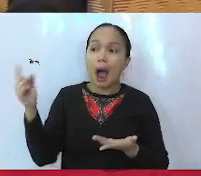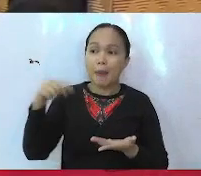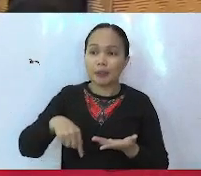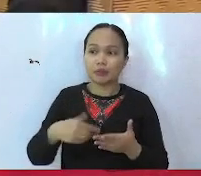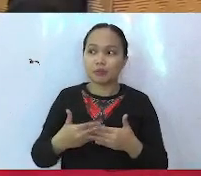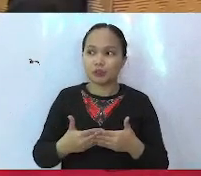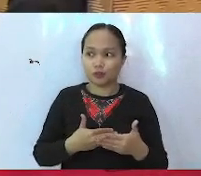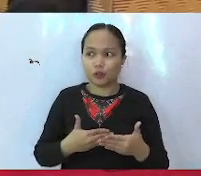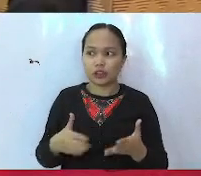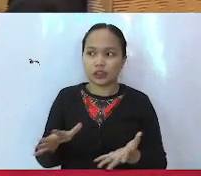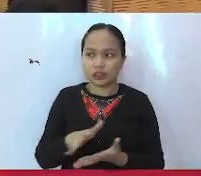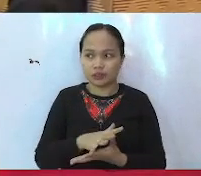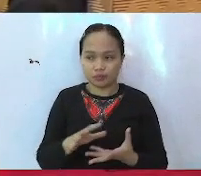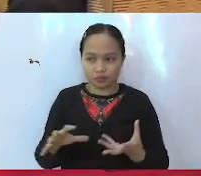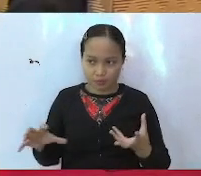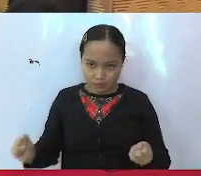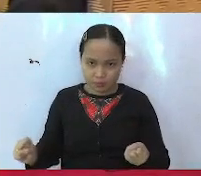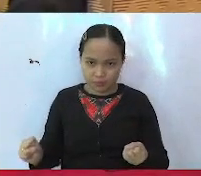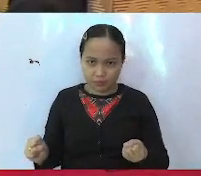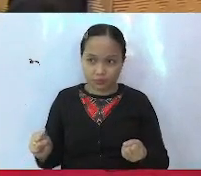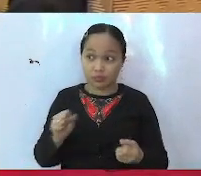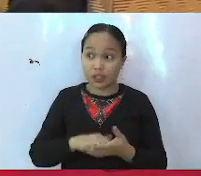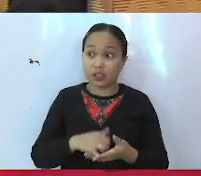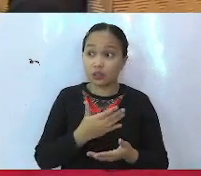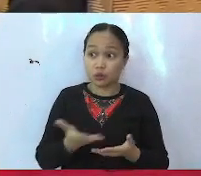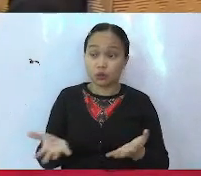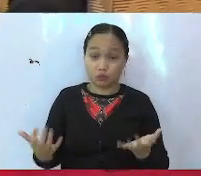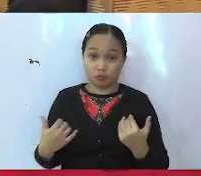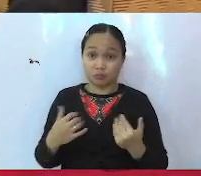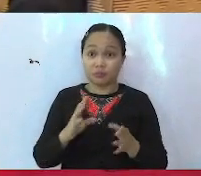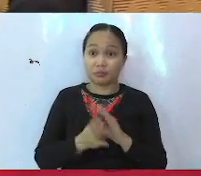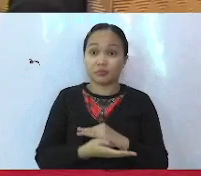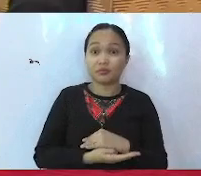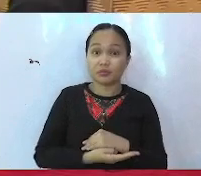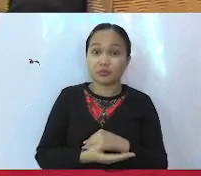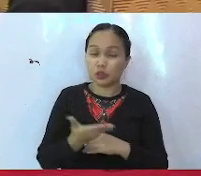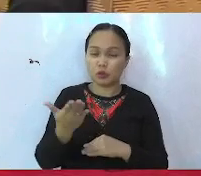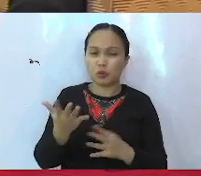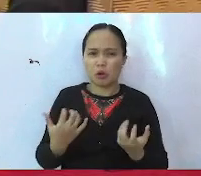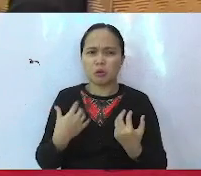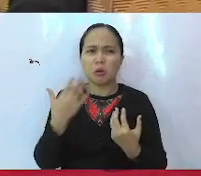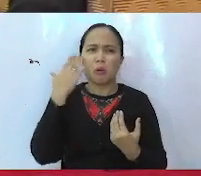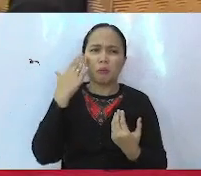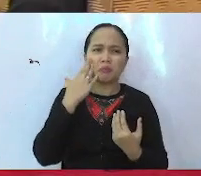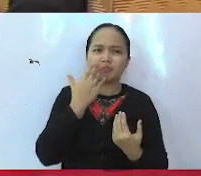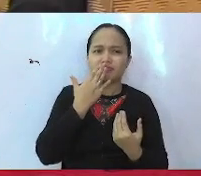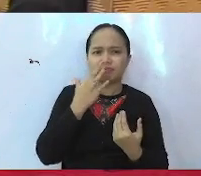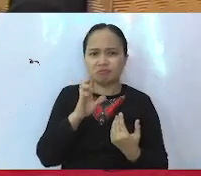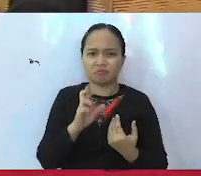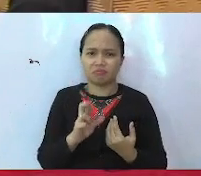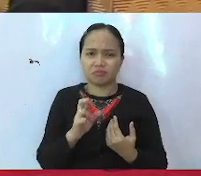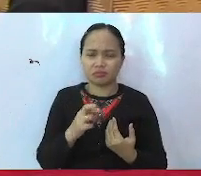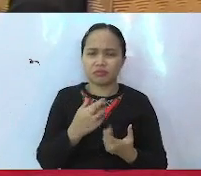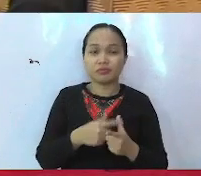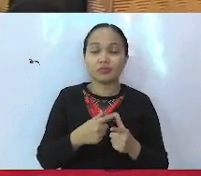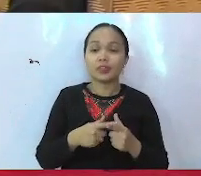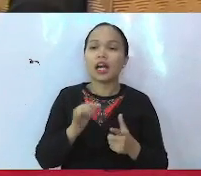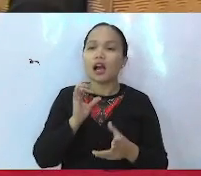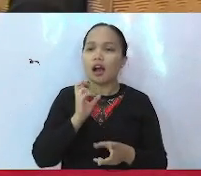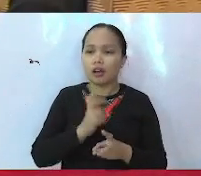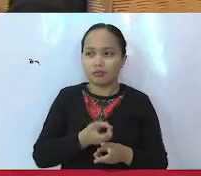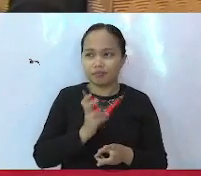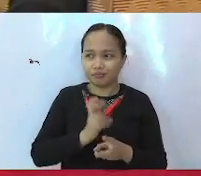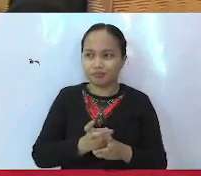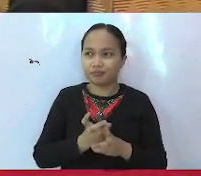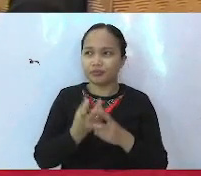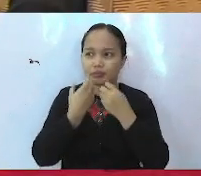destruction. Yeah. All right? You want to be prideful and you want to think you know better, you'll be destroyed. Yeah. And it's a